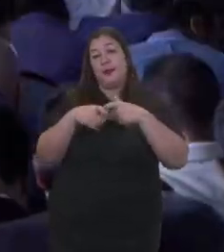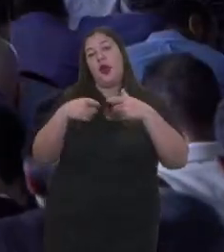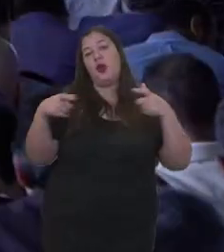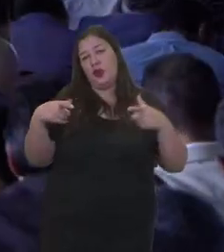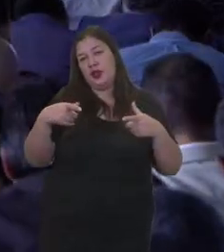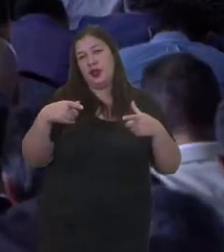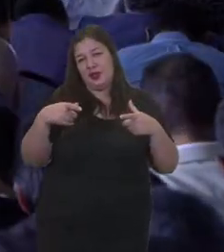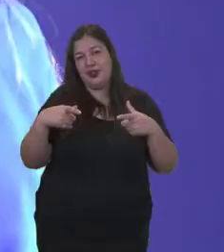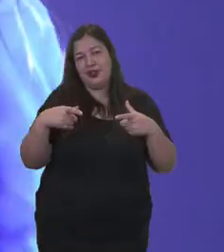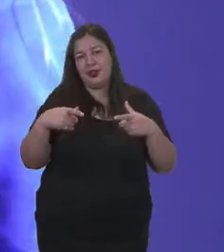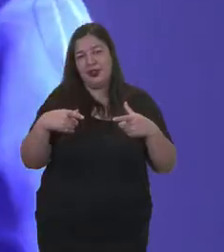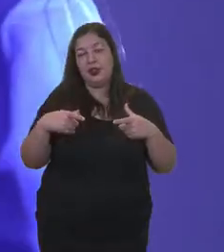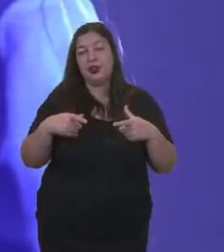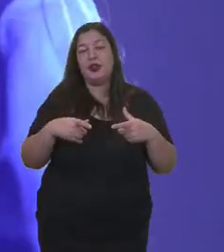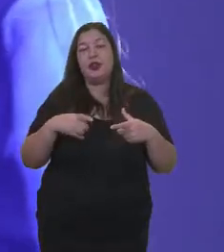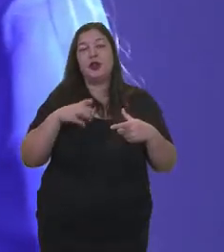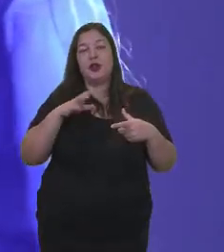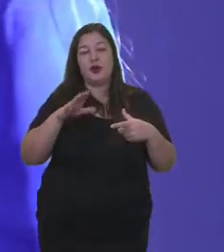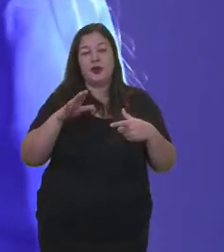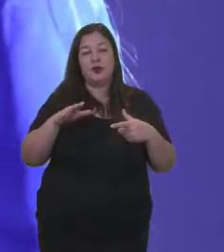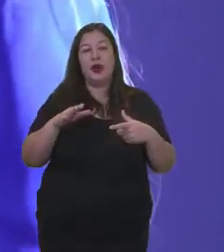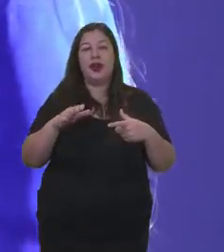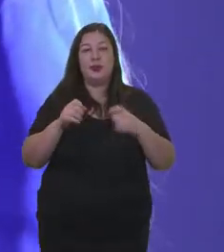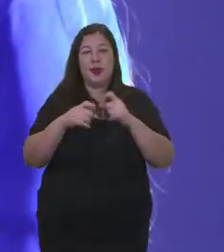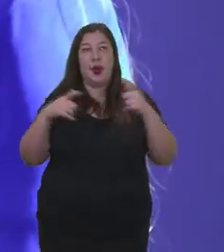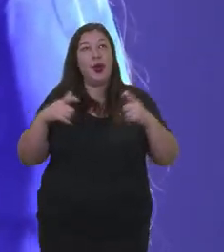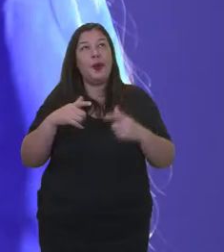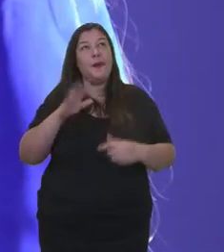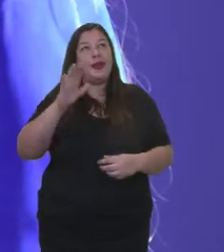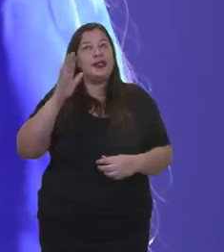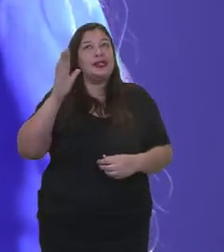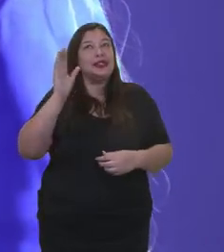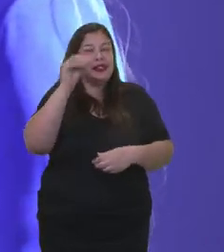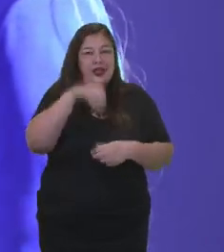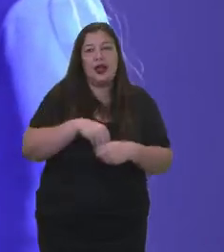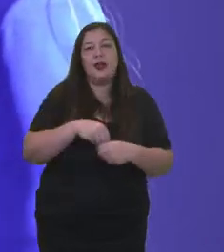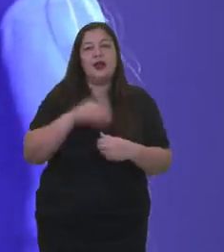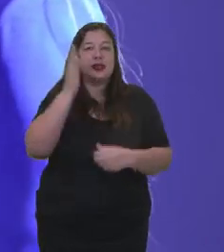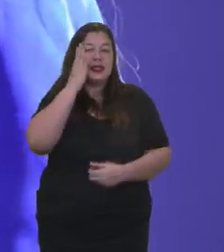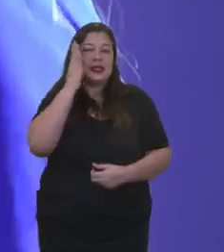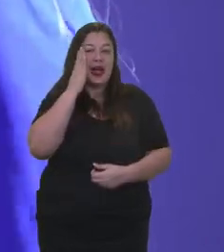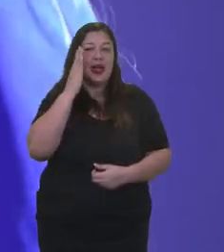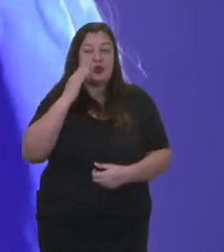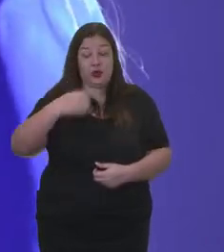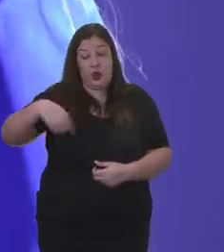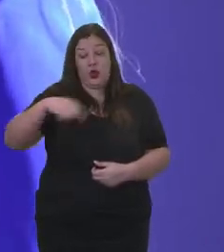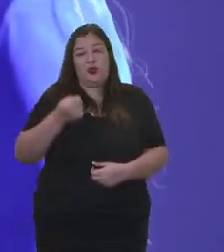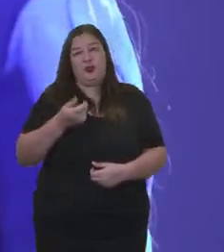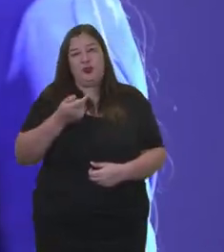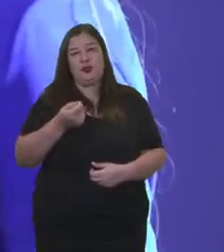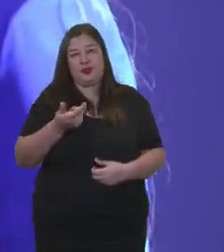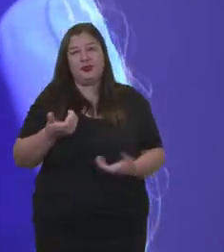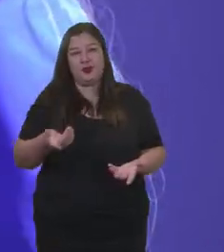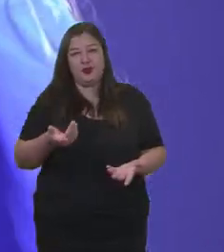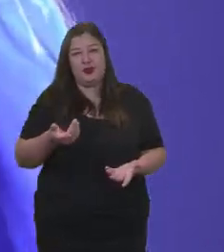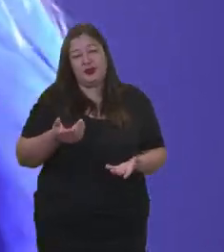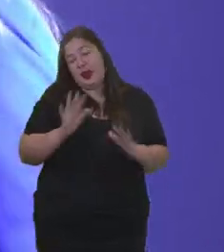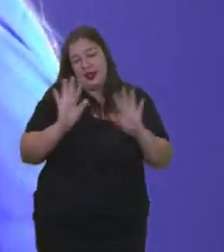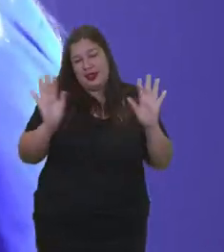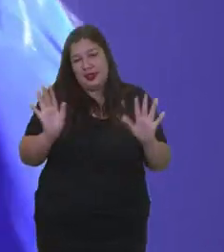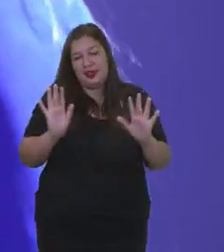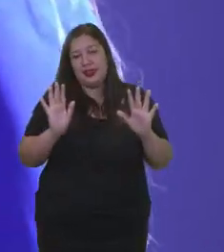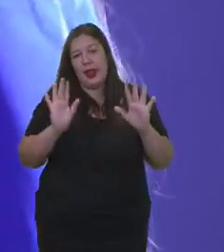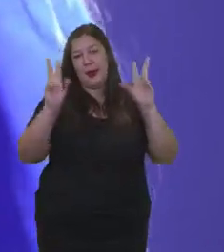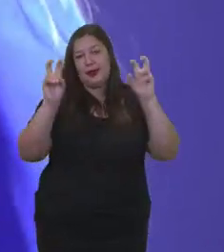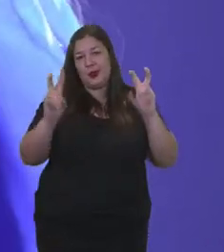majority, but becomes a majority, not necessarily a majority. We're not a minority, but we're